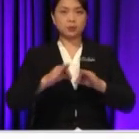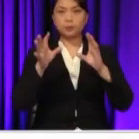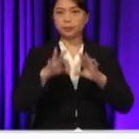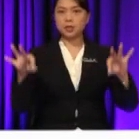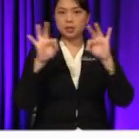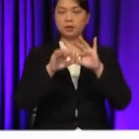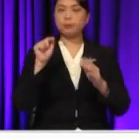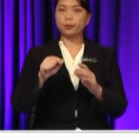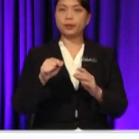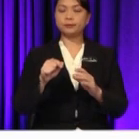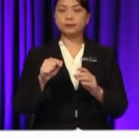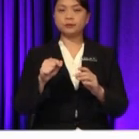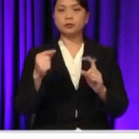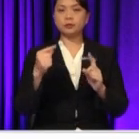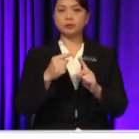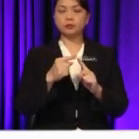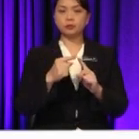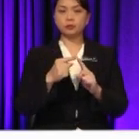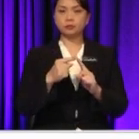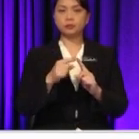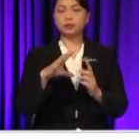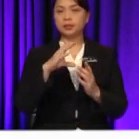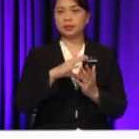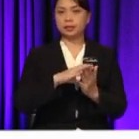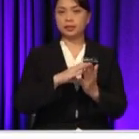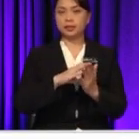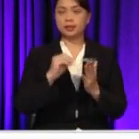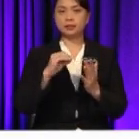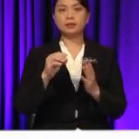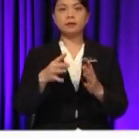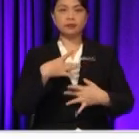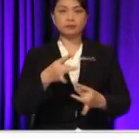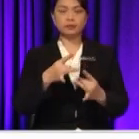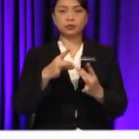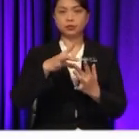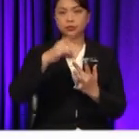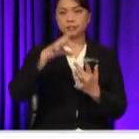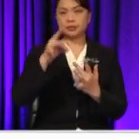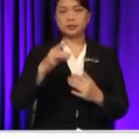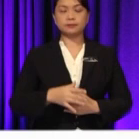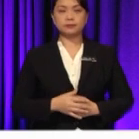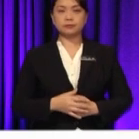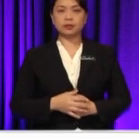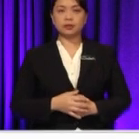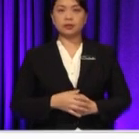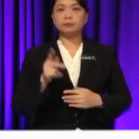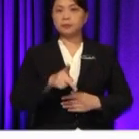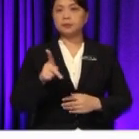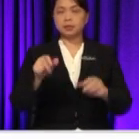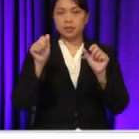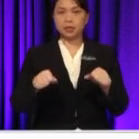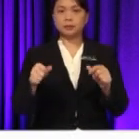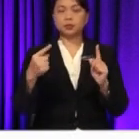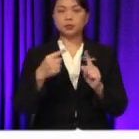against your favorite way to eat from the choices provided by using the provided plan to explain their reasons. Pupils will also be able to express